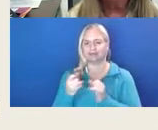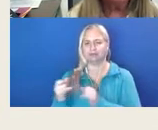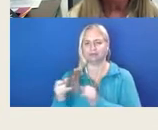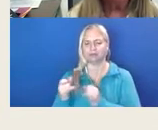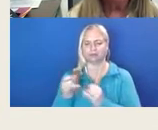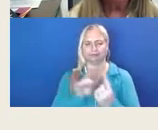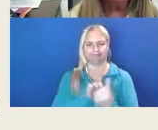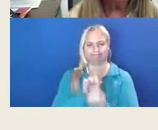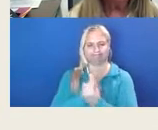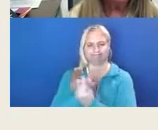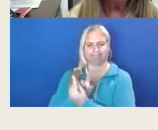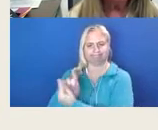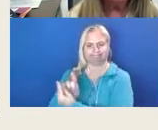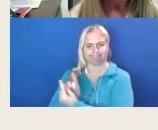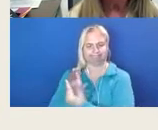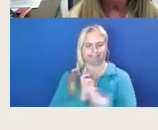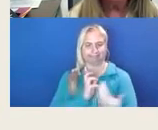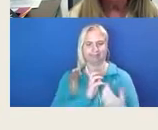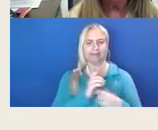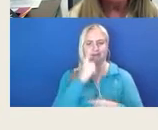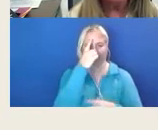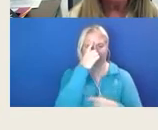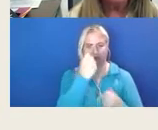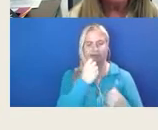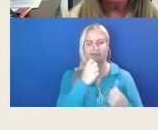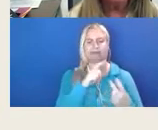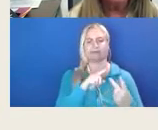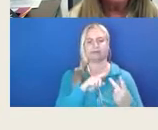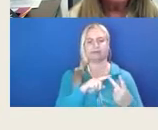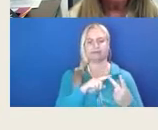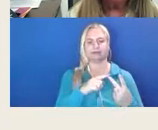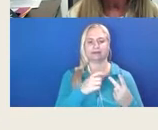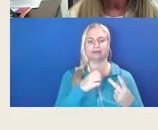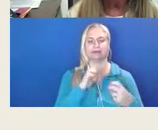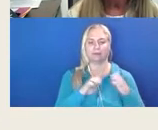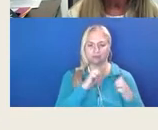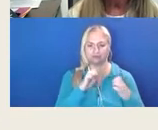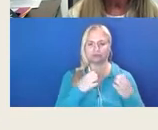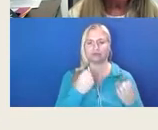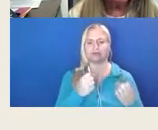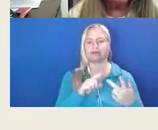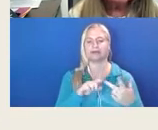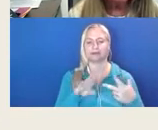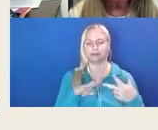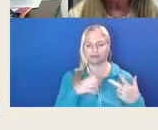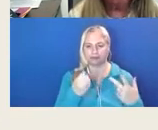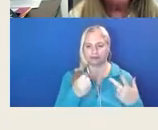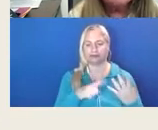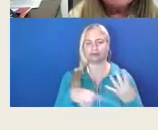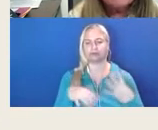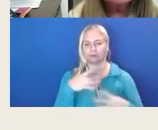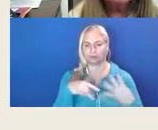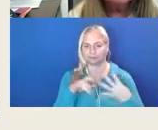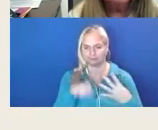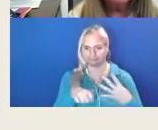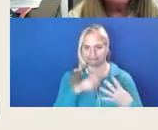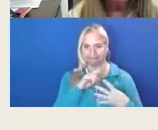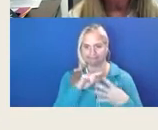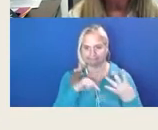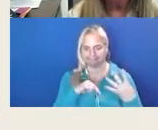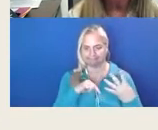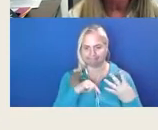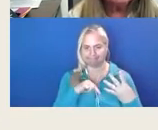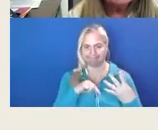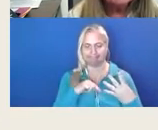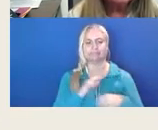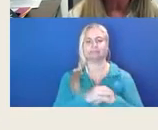to meet the student's unique mental, emotional, behavioral, and social needs. So it's that individualization, the family connectedness that